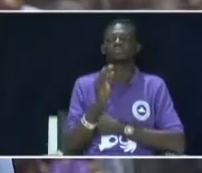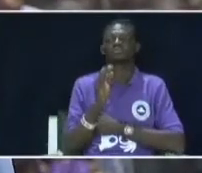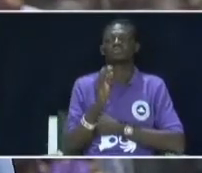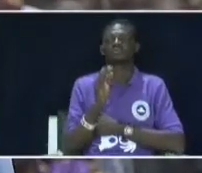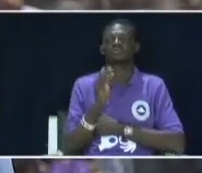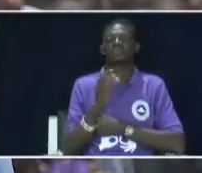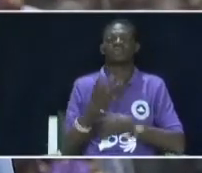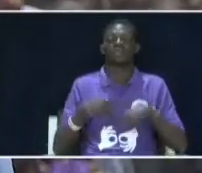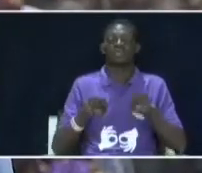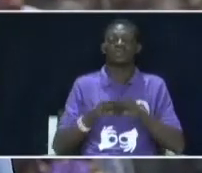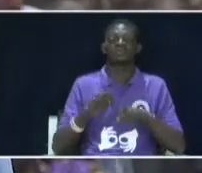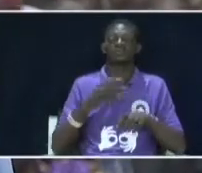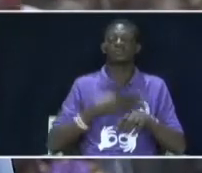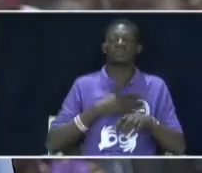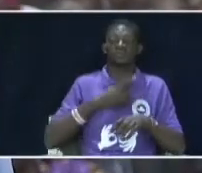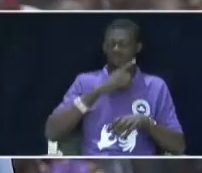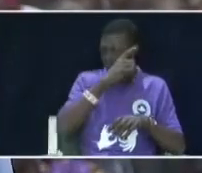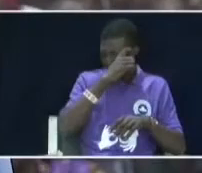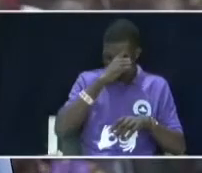Even my sweat